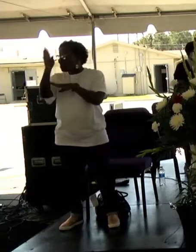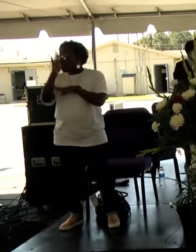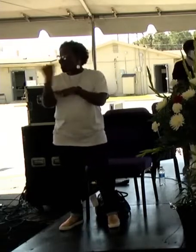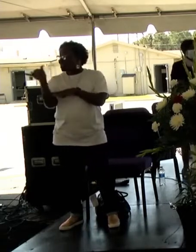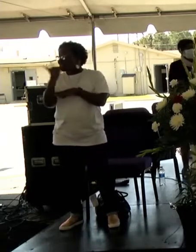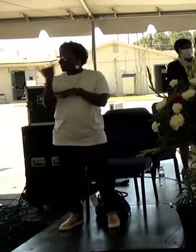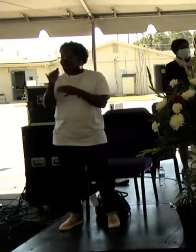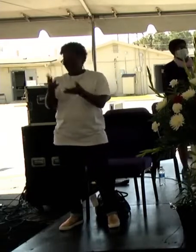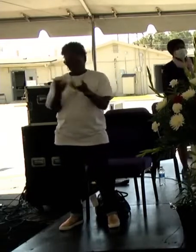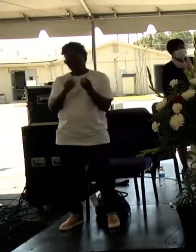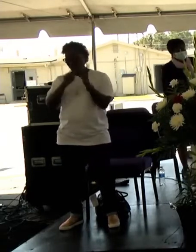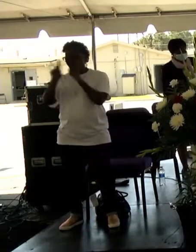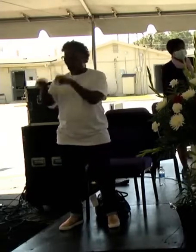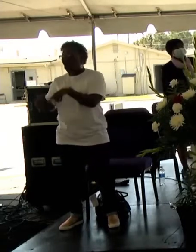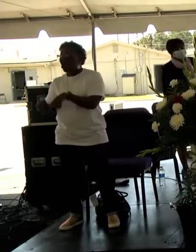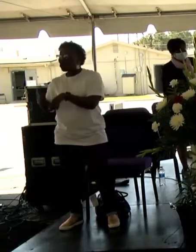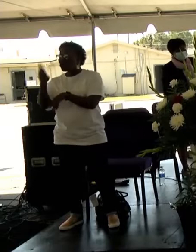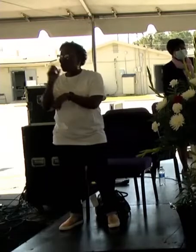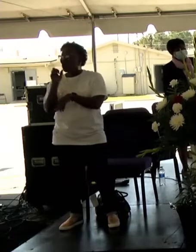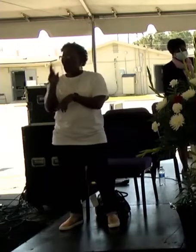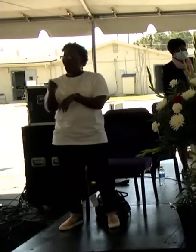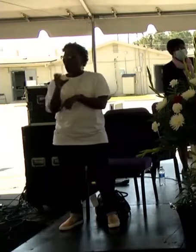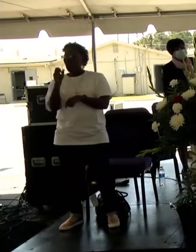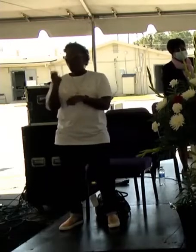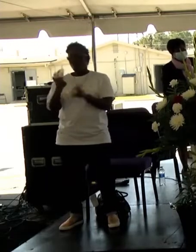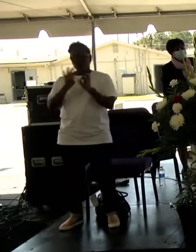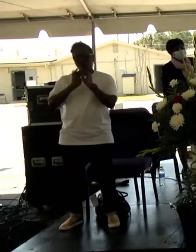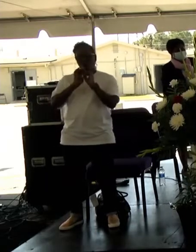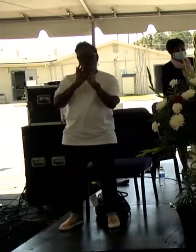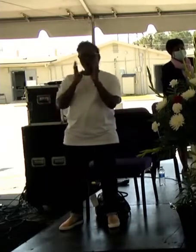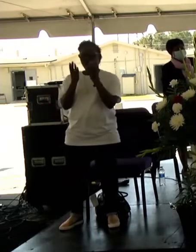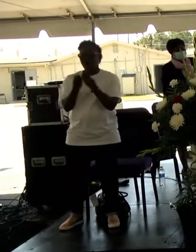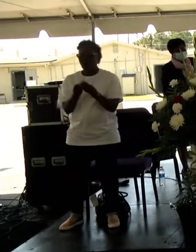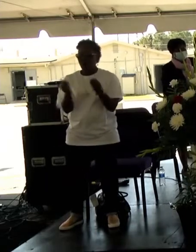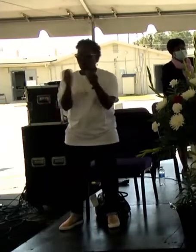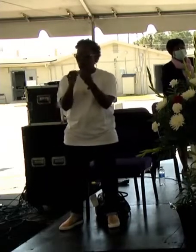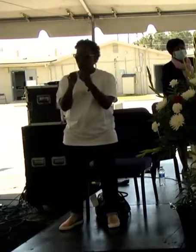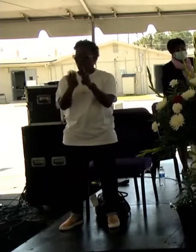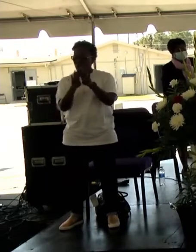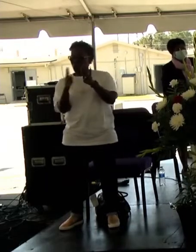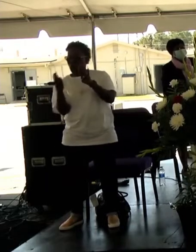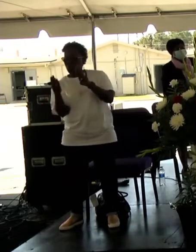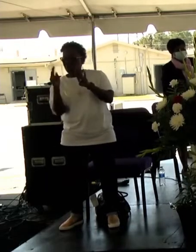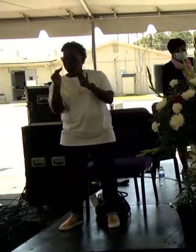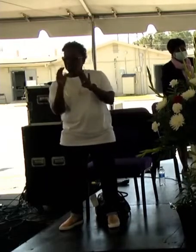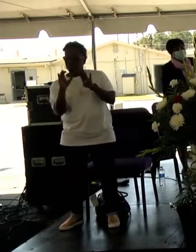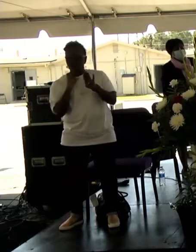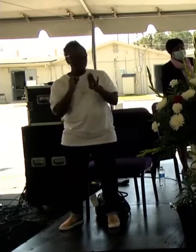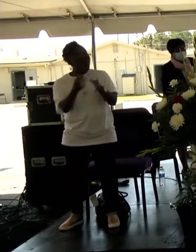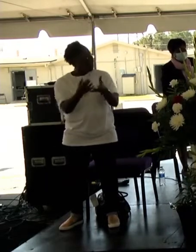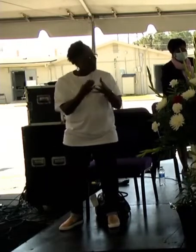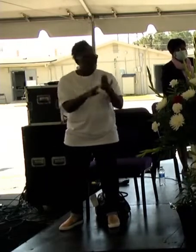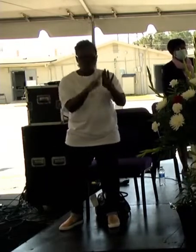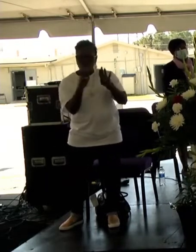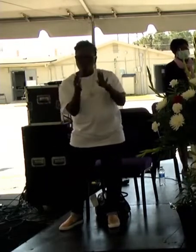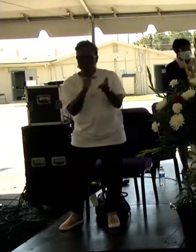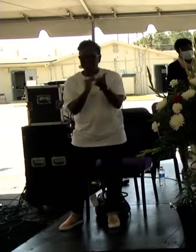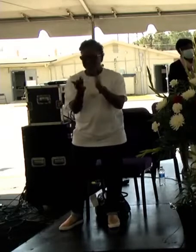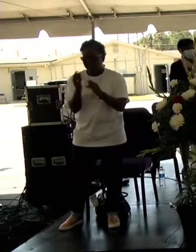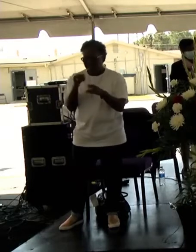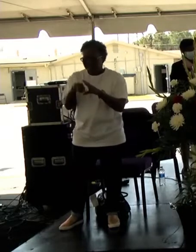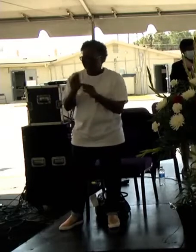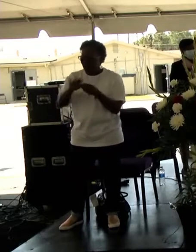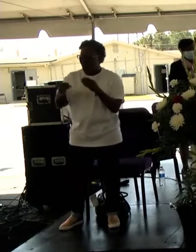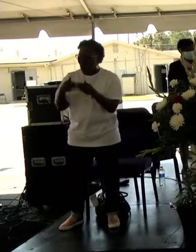then everything would turn around. And I want to tell you something more than opening up North Carolina. I want to open up Jesus in every place of the